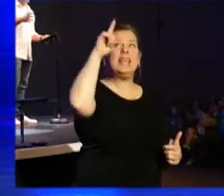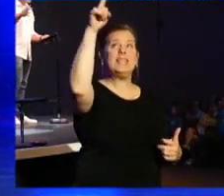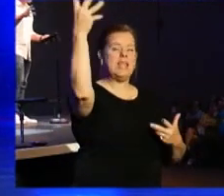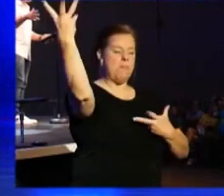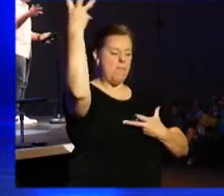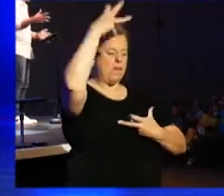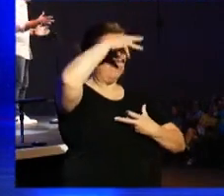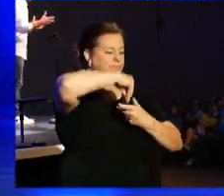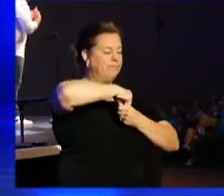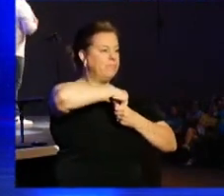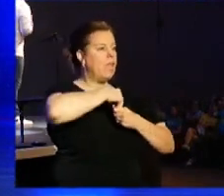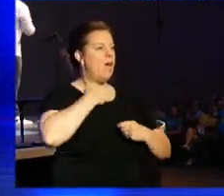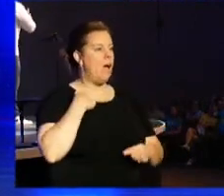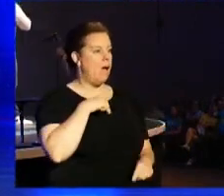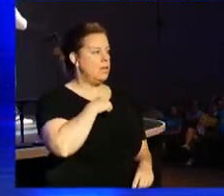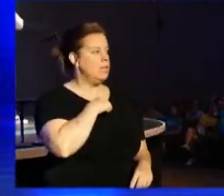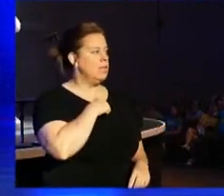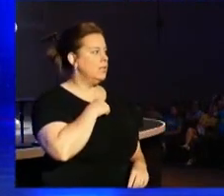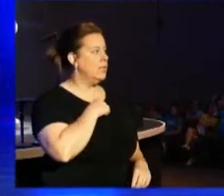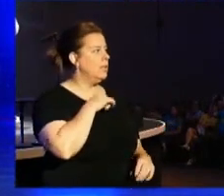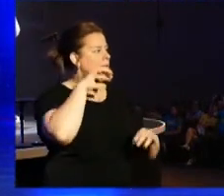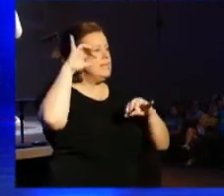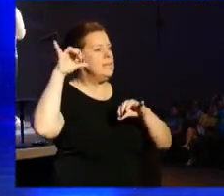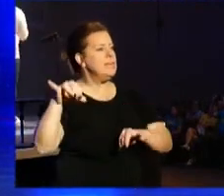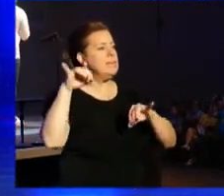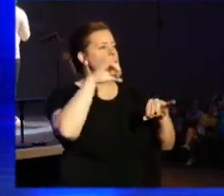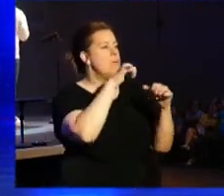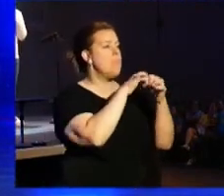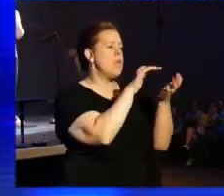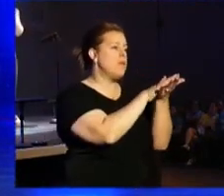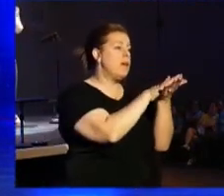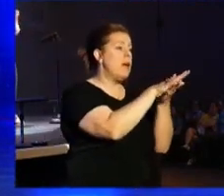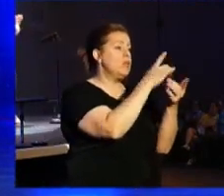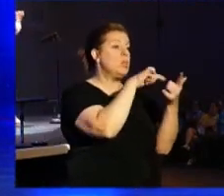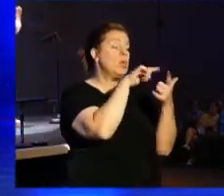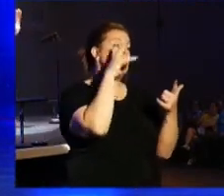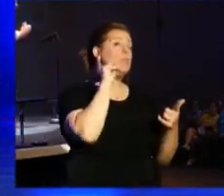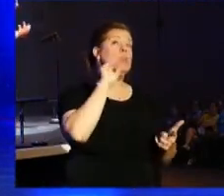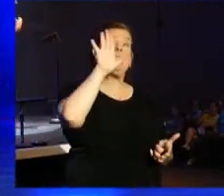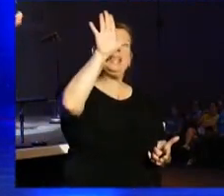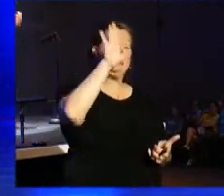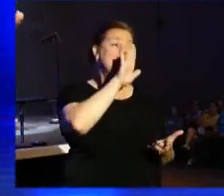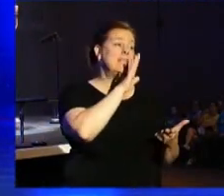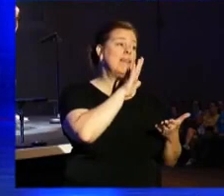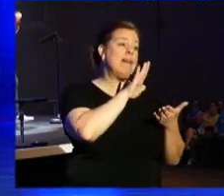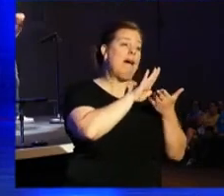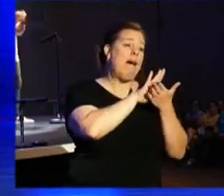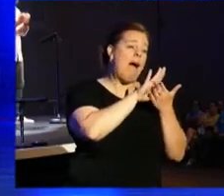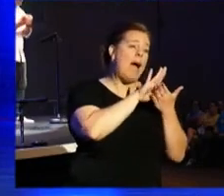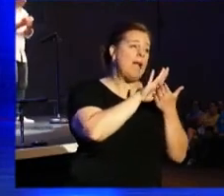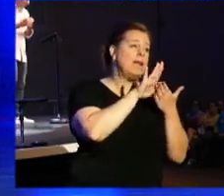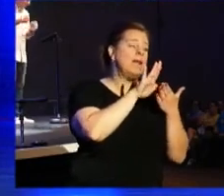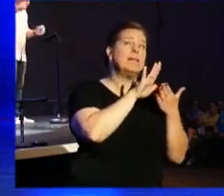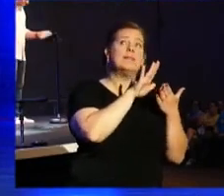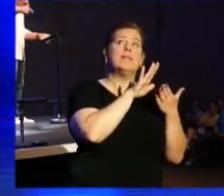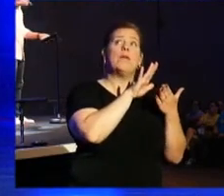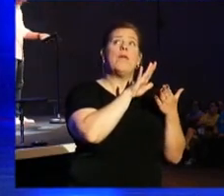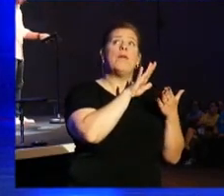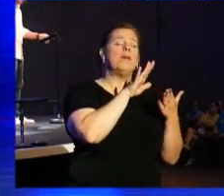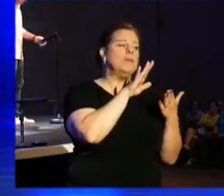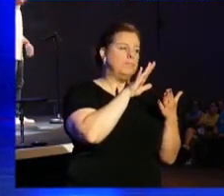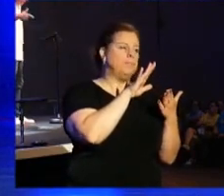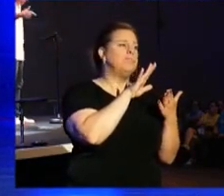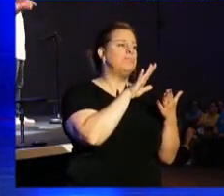And the same is true for kindness. Once we've experienced the kindness of God, once we've truly tasted and seen the kindness of the Lord,